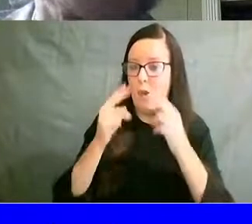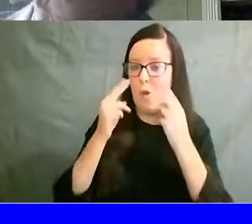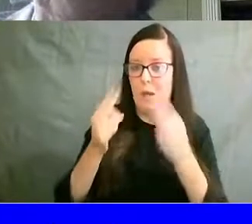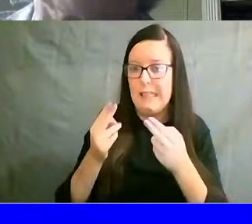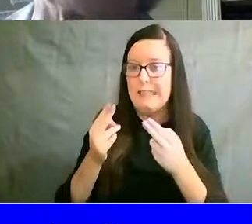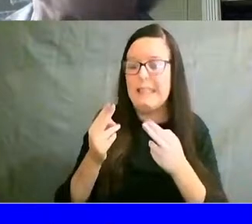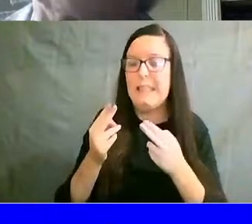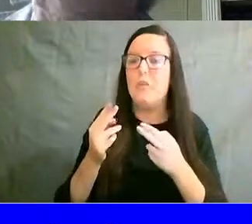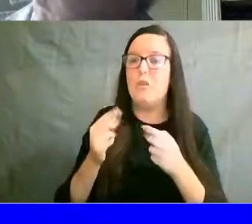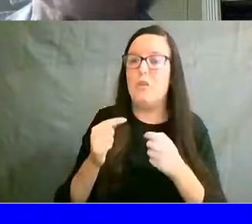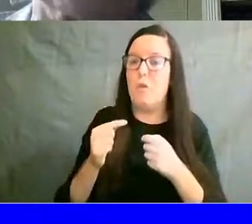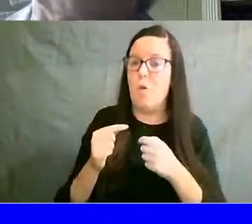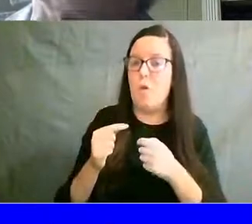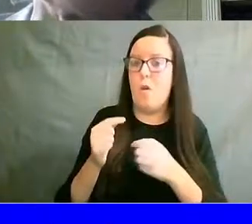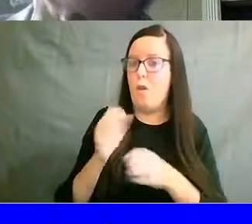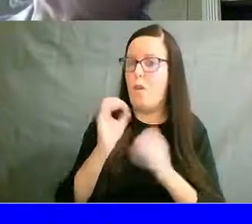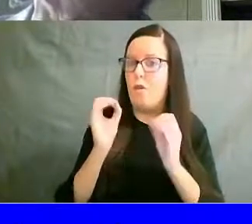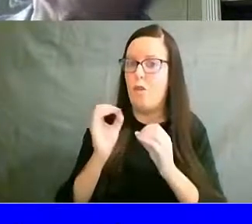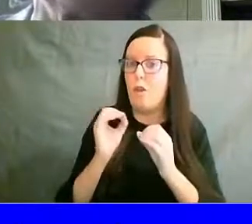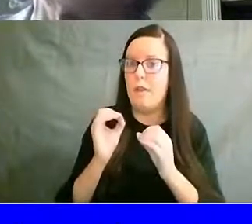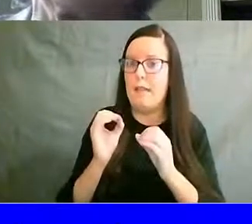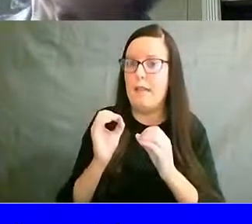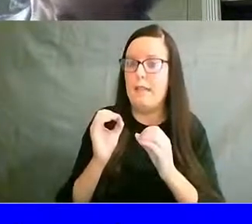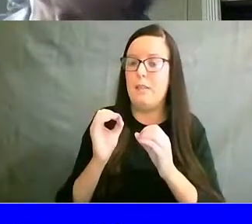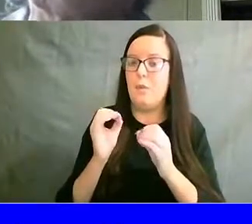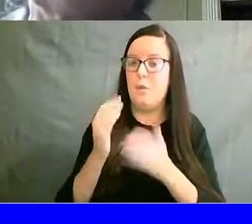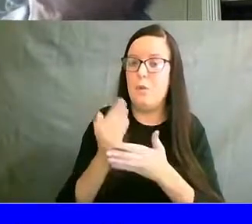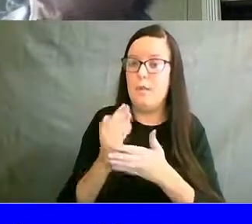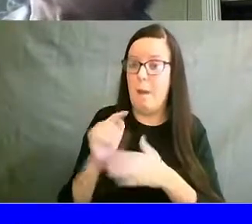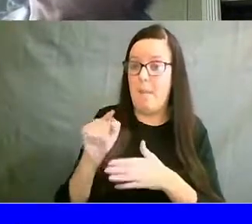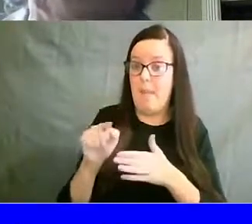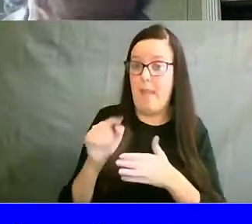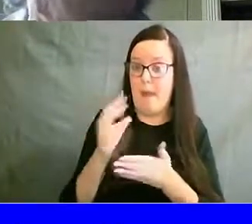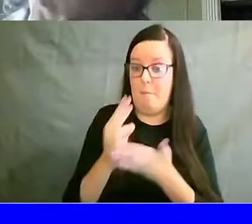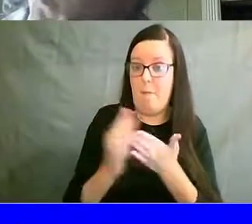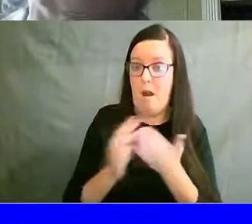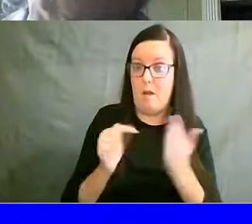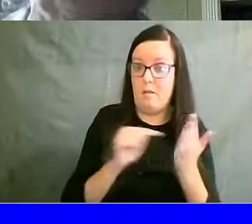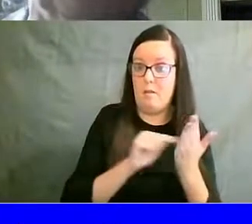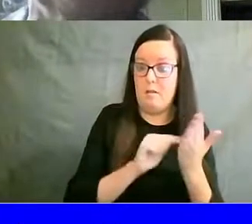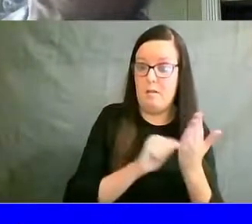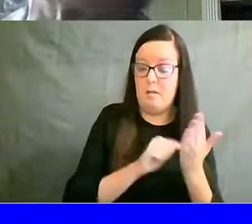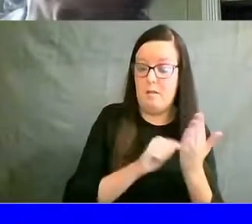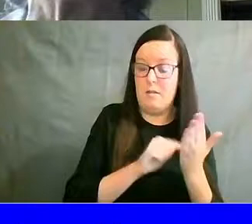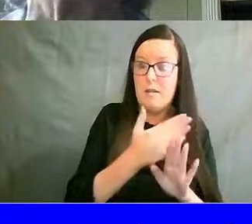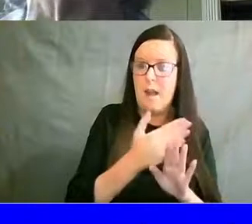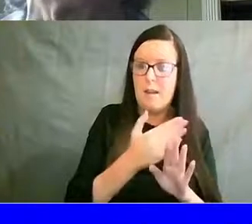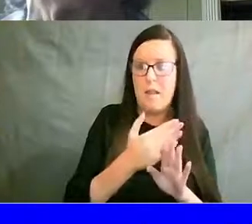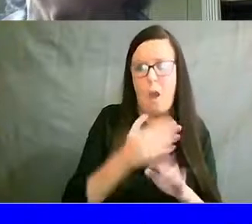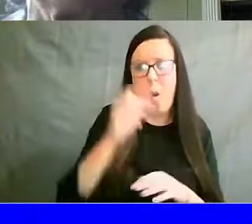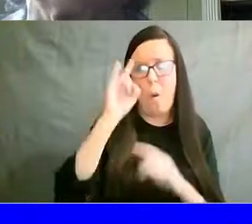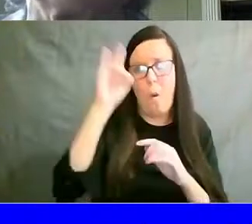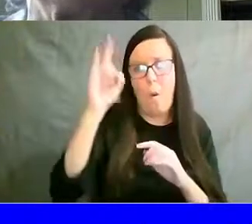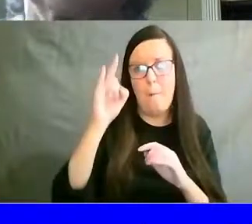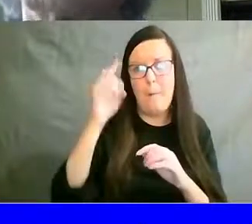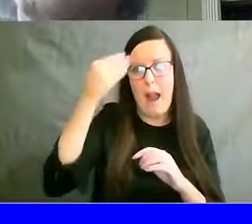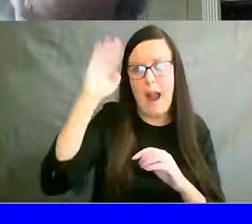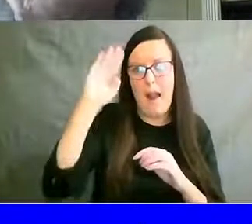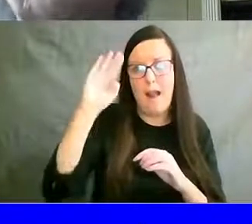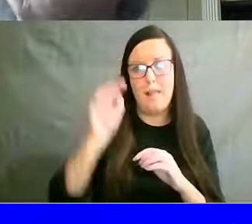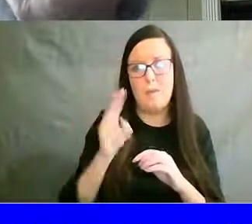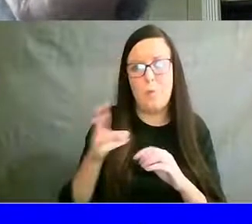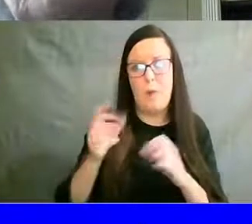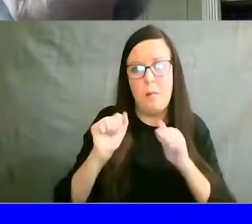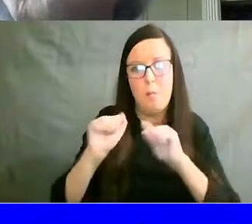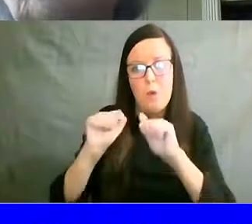to stop that part of the Act being commenced. And I hope, and certainly Safeguarding Ireland will be pushing for that commencement as early as